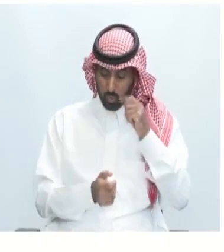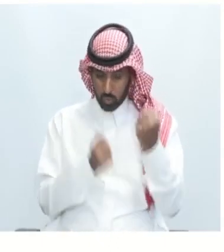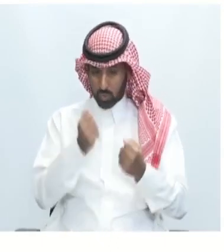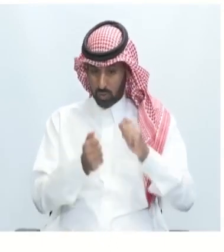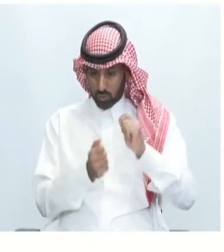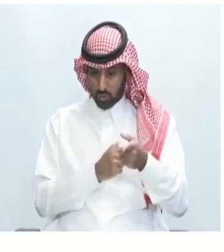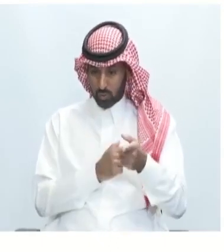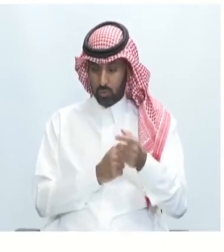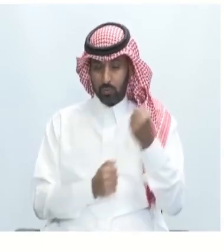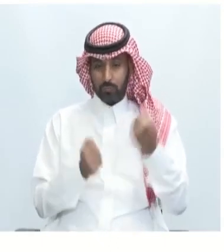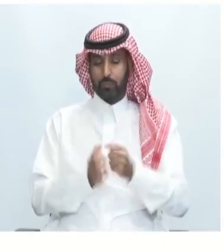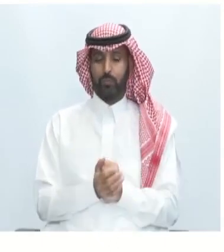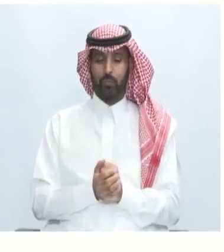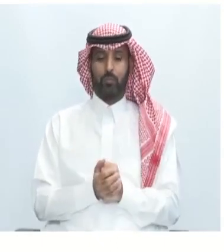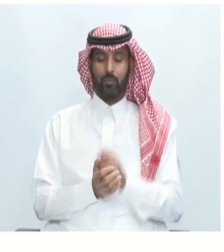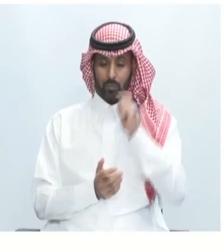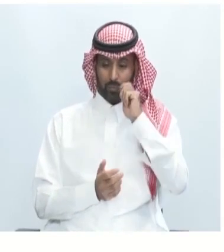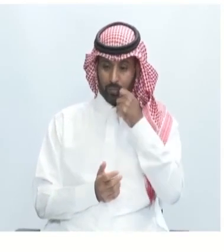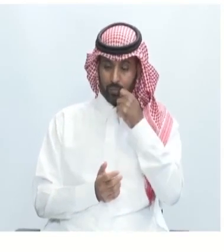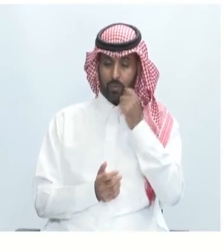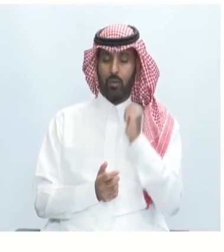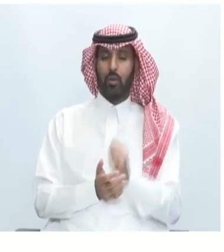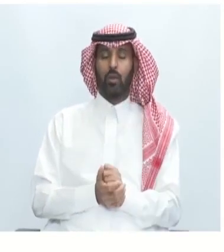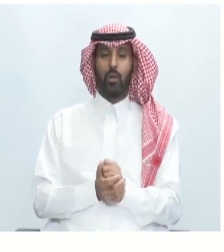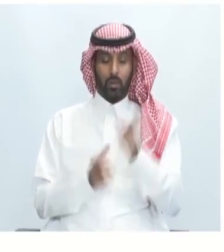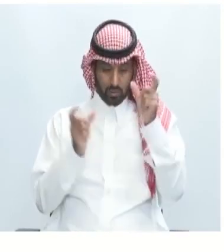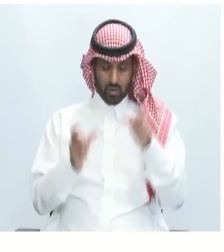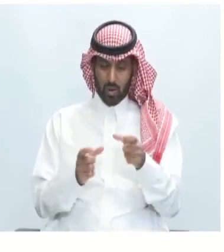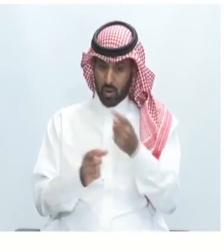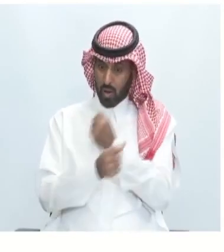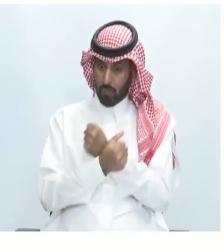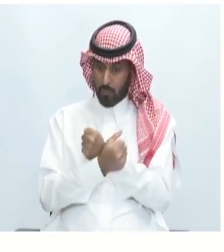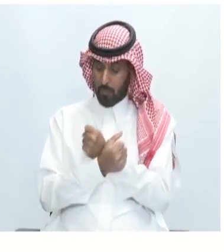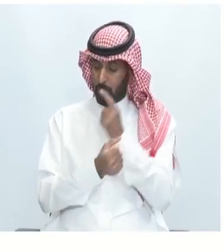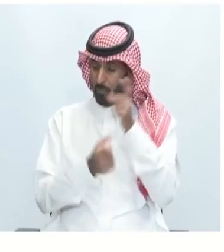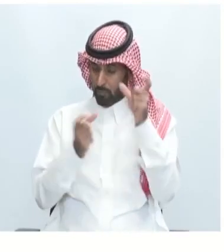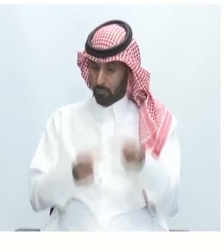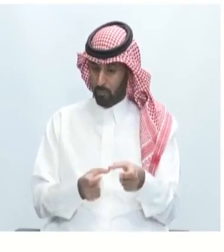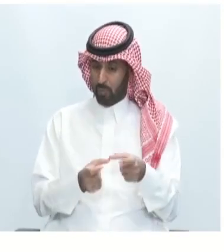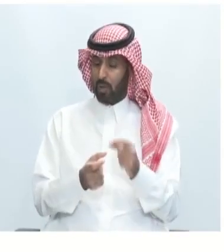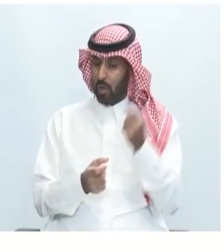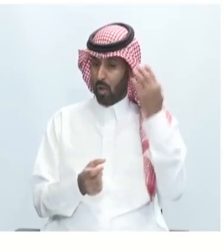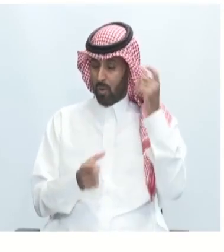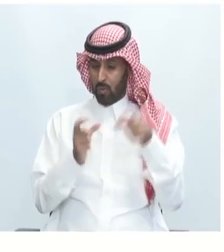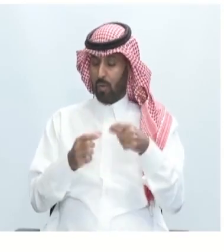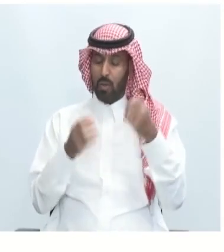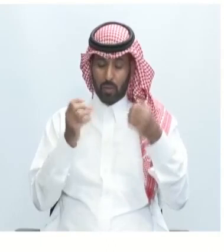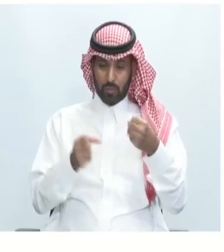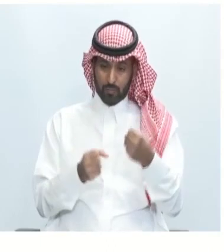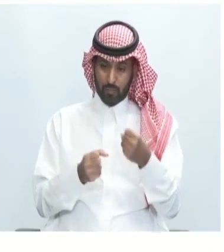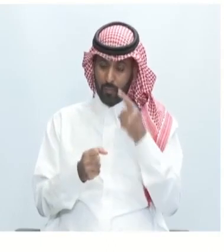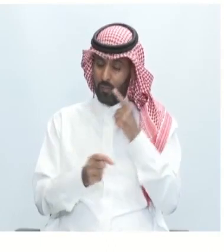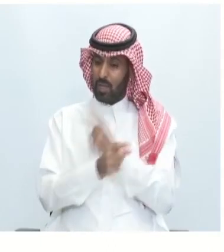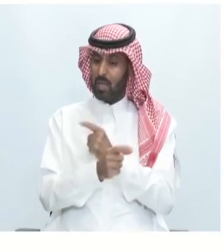for driving too fast. This is an easy one, actually. Yes, that's correct. A man was jailed for driving